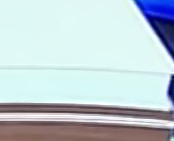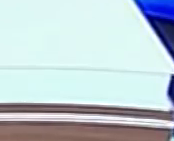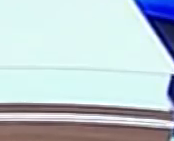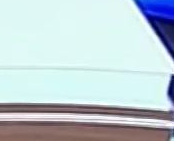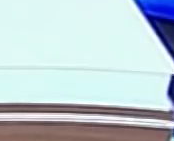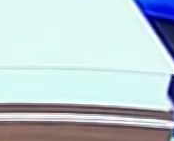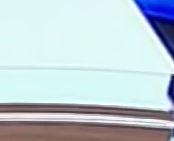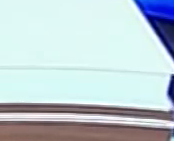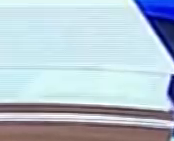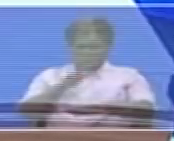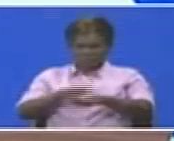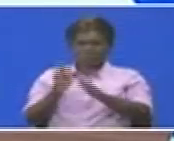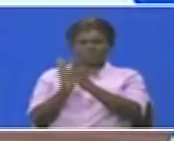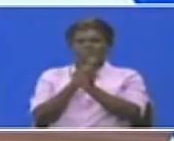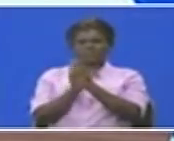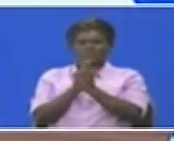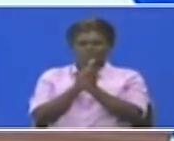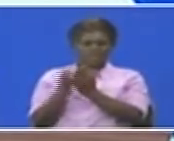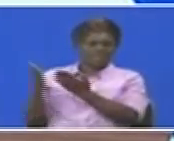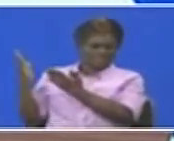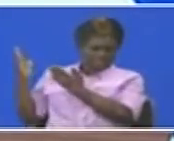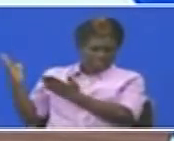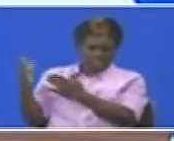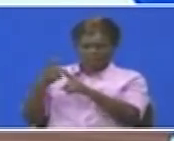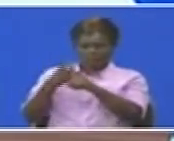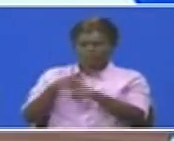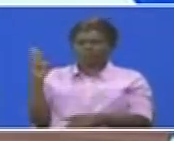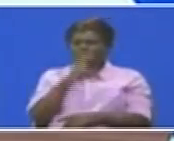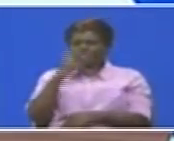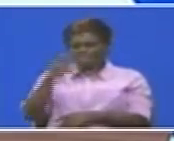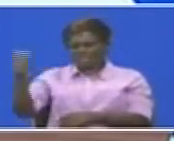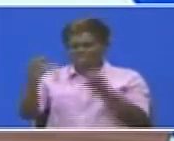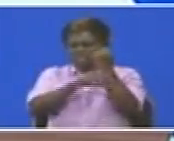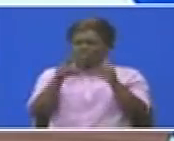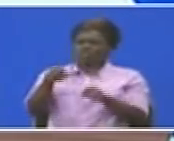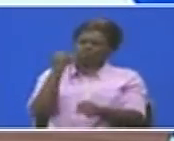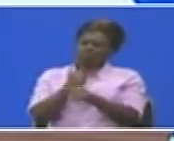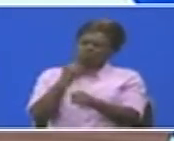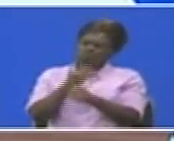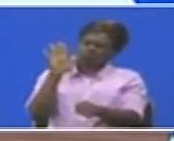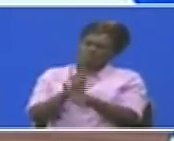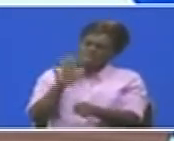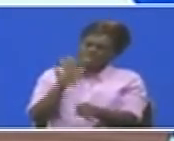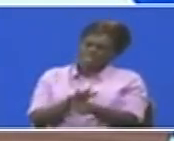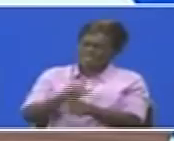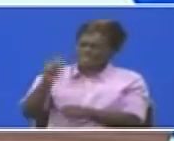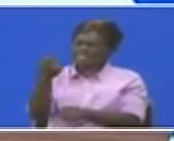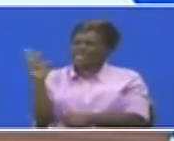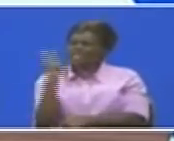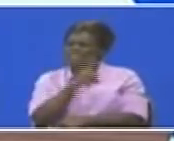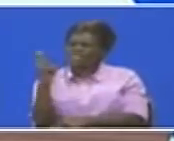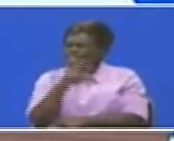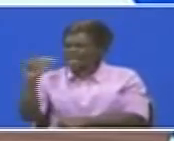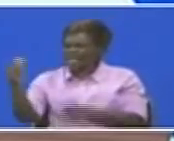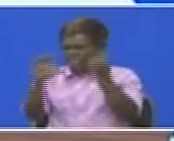Great story by Francis and Martin. Powerful interview there. And Alex, you've done many of these stories about great Kenyans daring abroad. What